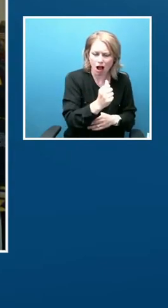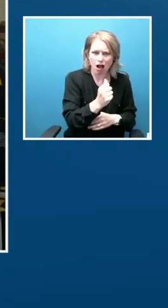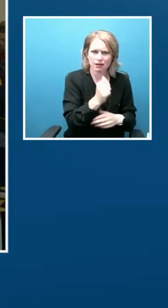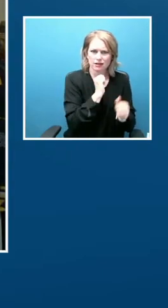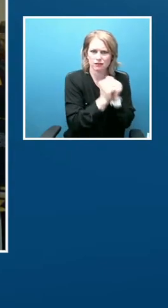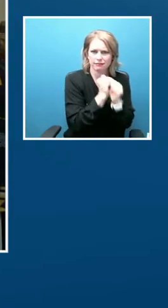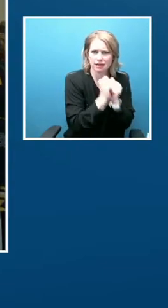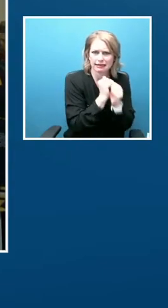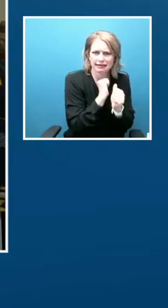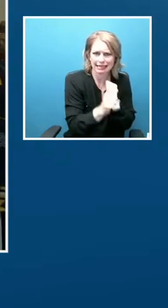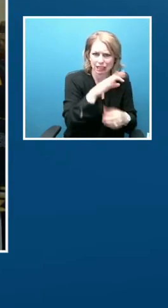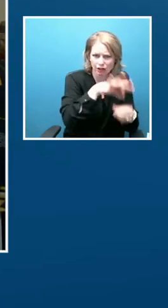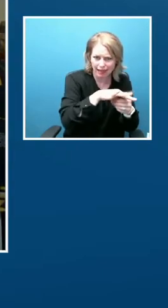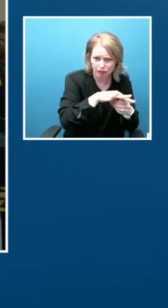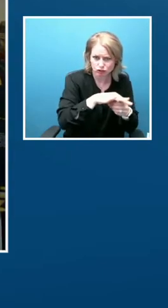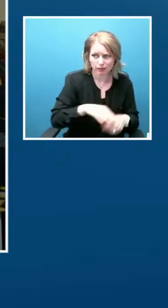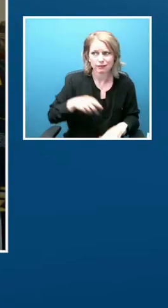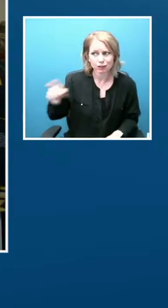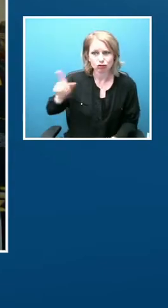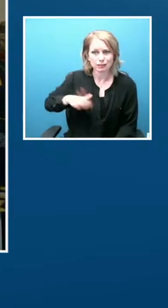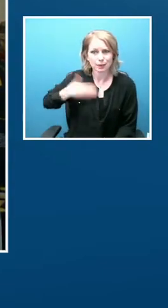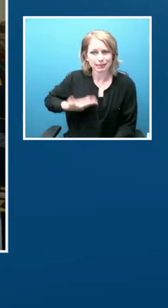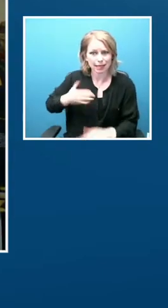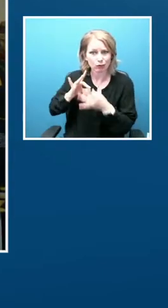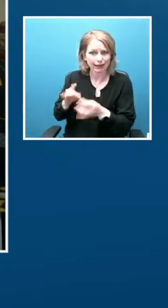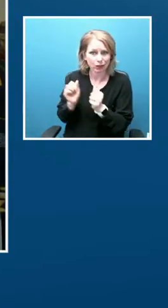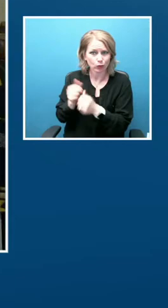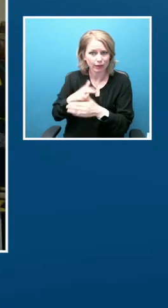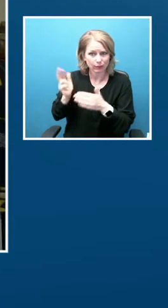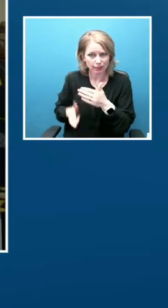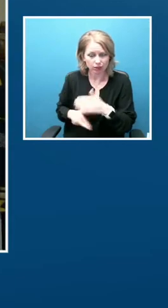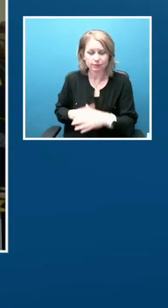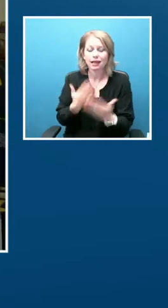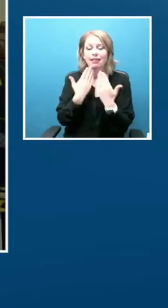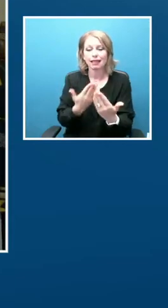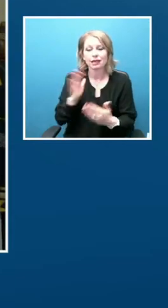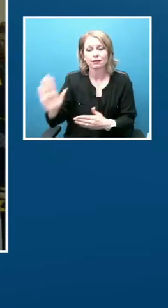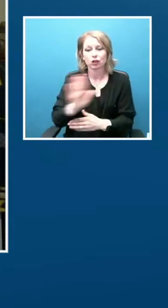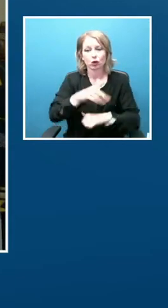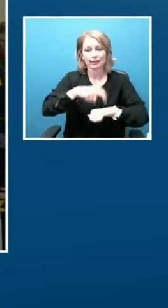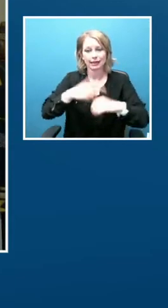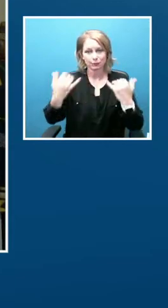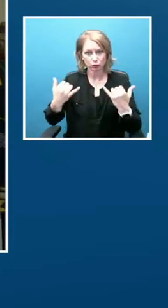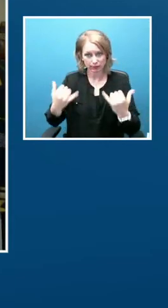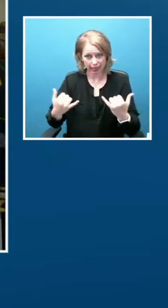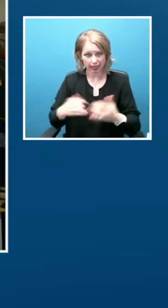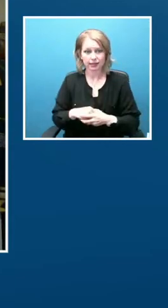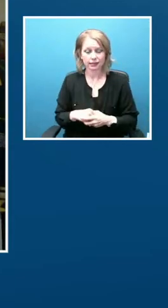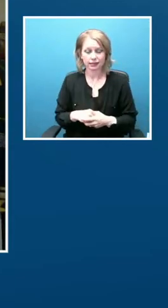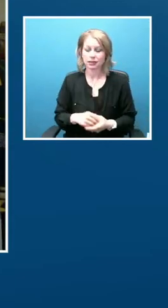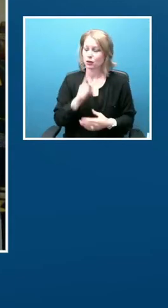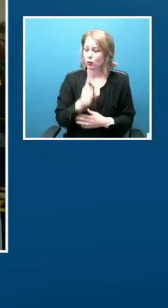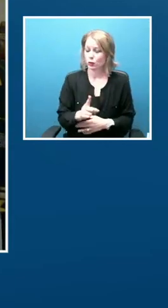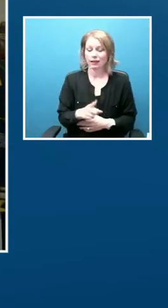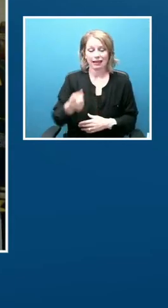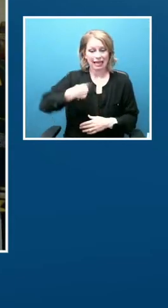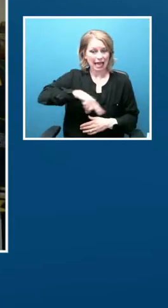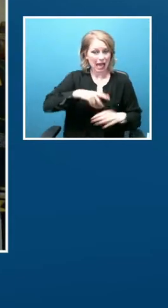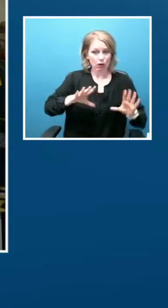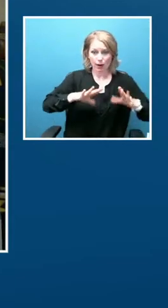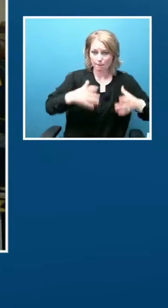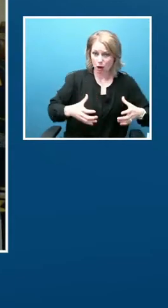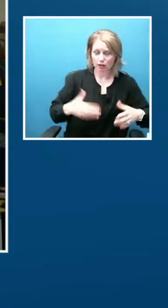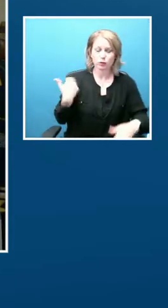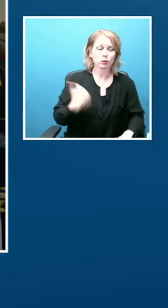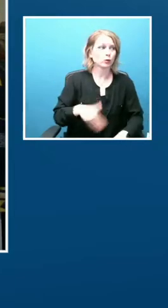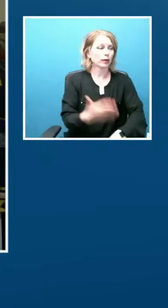about the results? I thank you for your time today. I want you to know that our party has made incredible progress this year